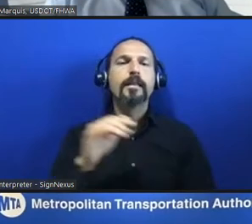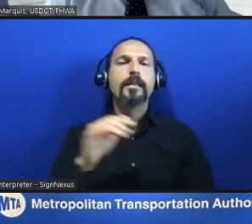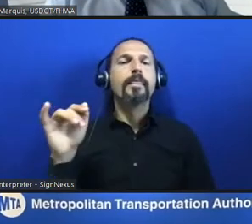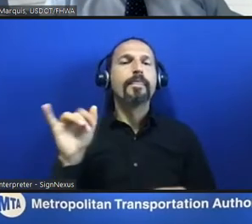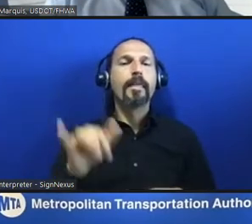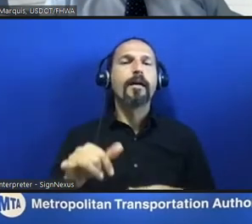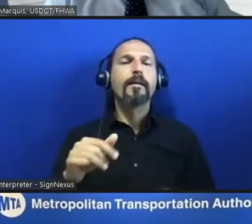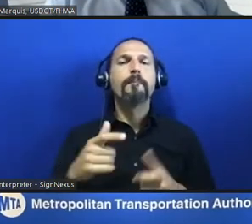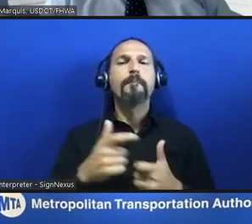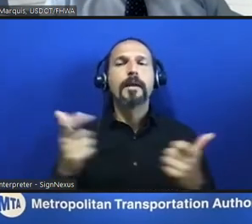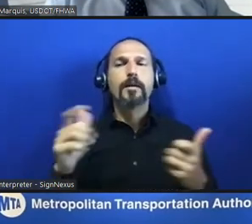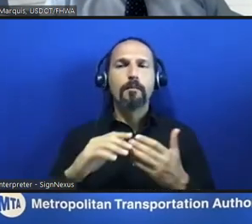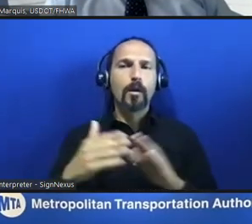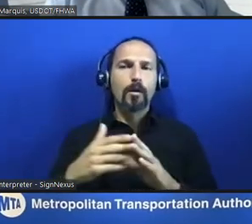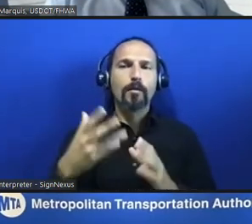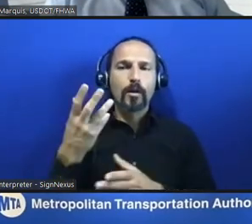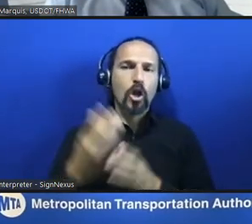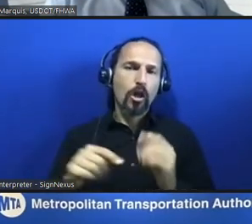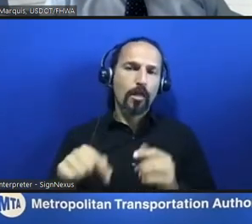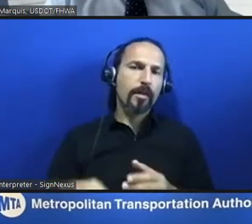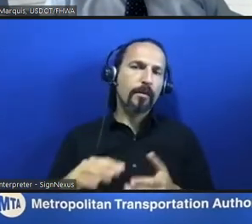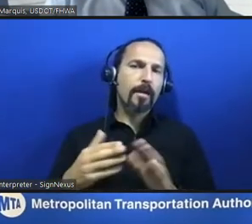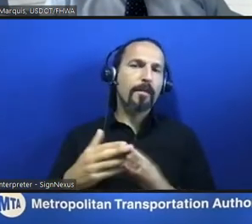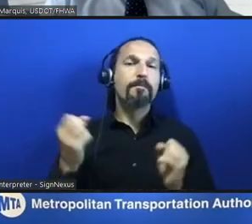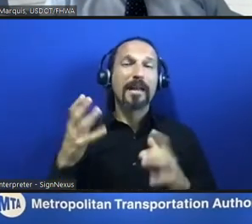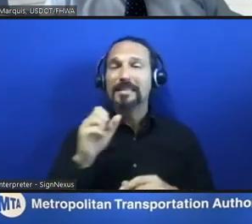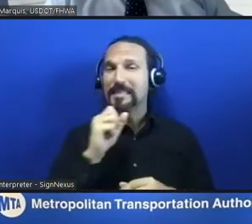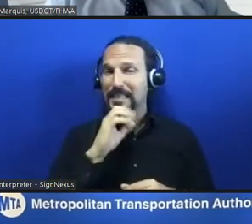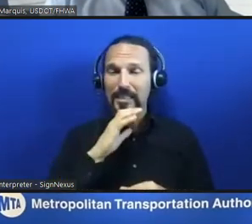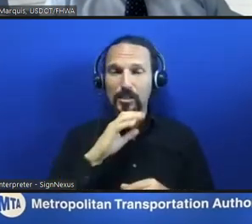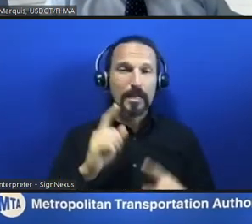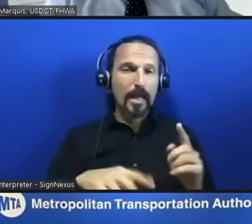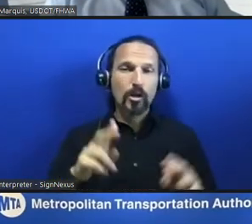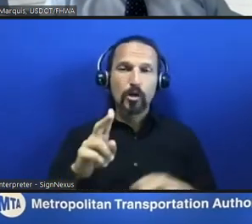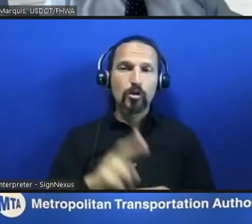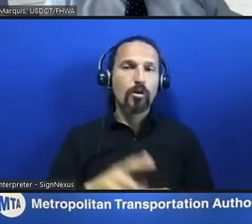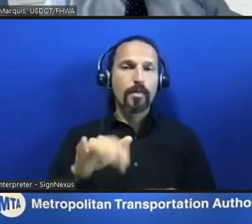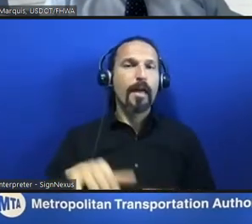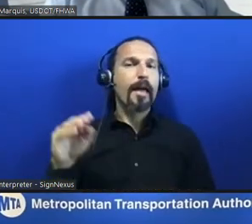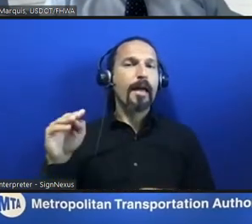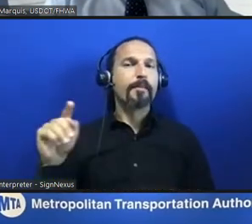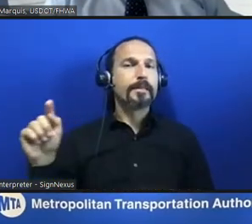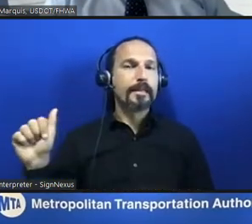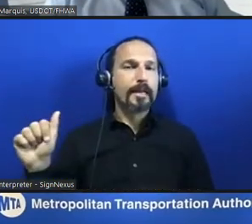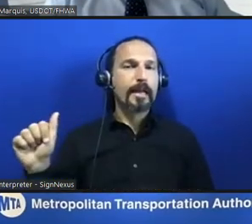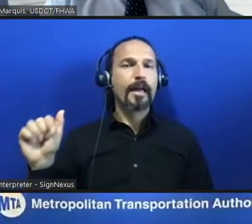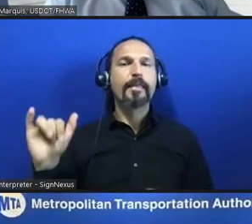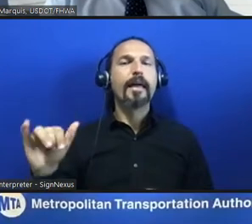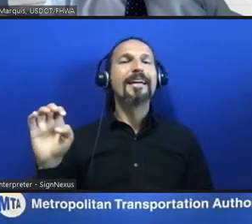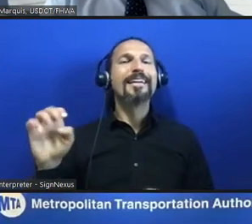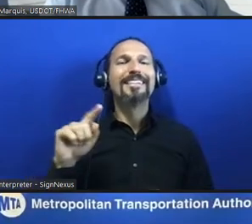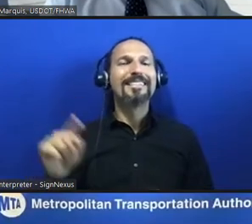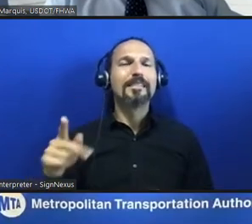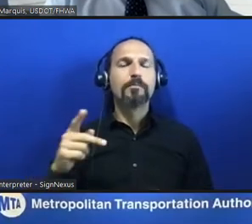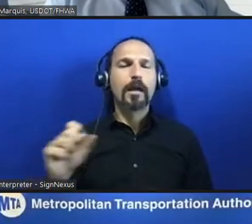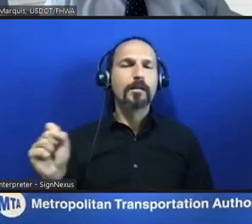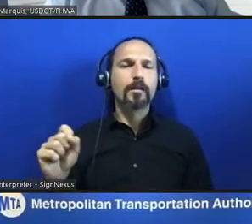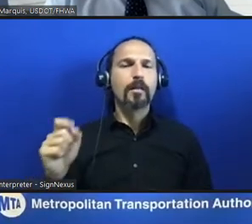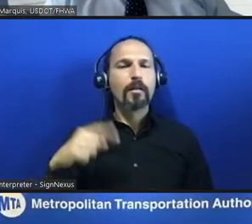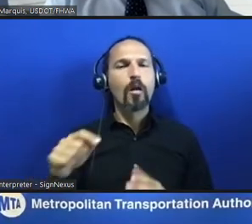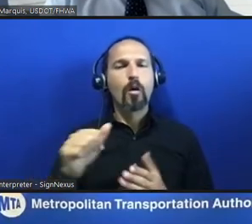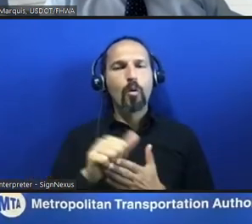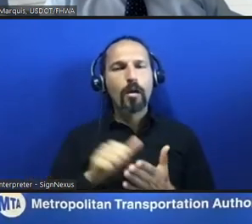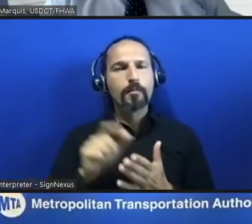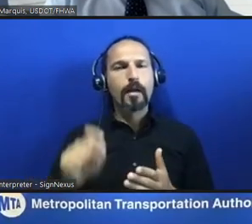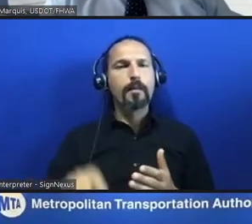Community missing from these meetings many seniors are incapable of using mass transit Easy Pass requires account holders to